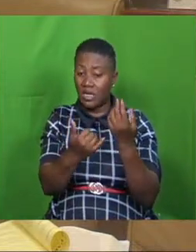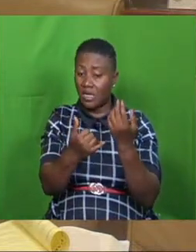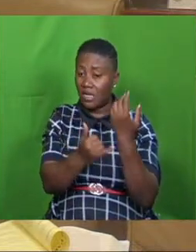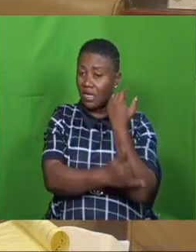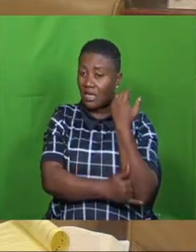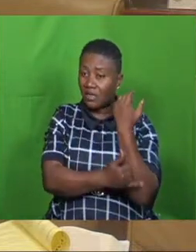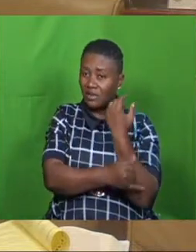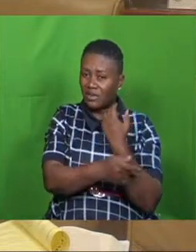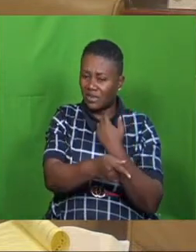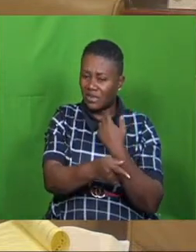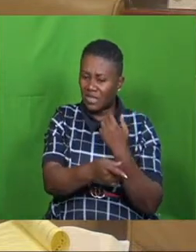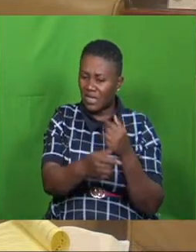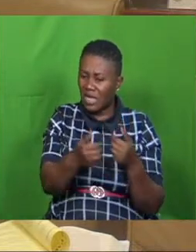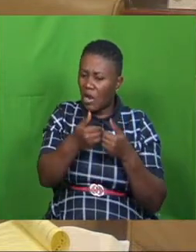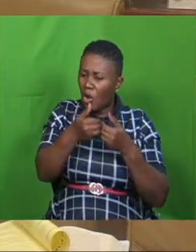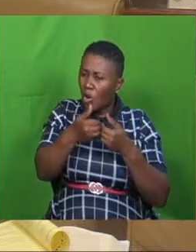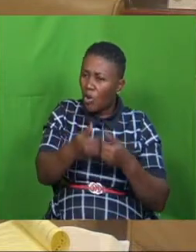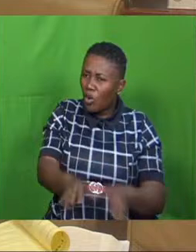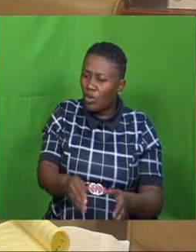climbing,